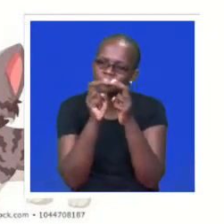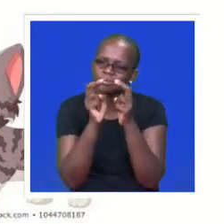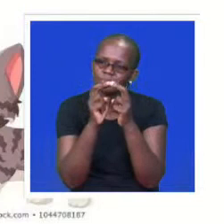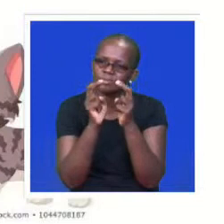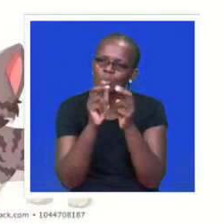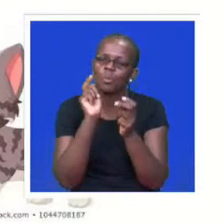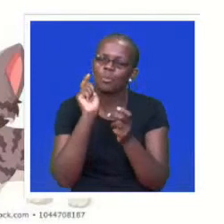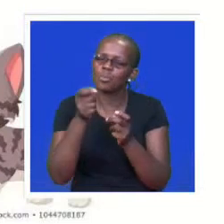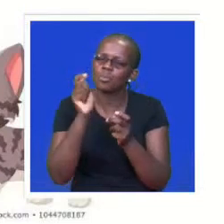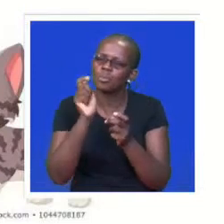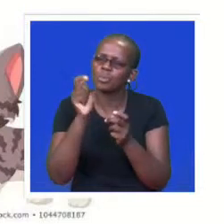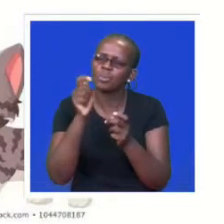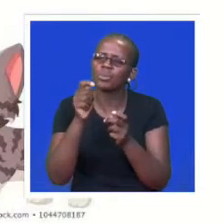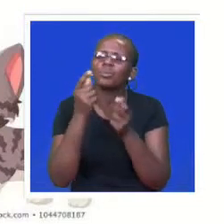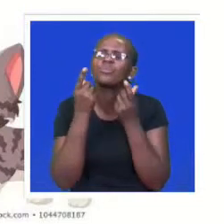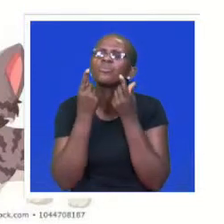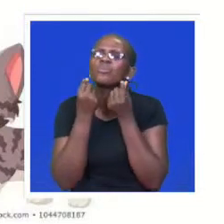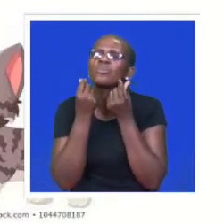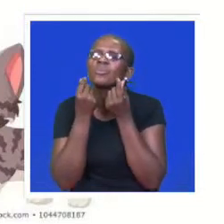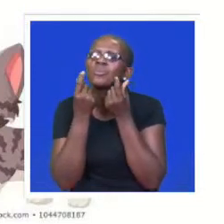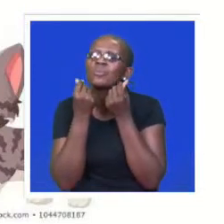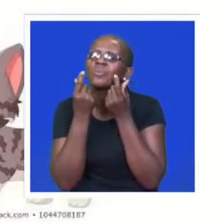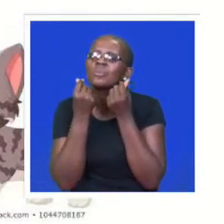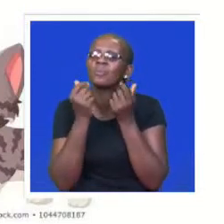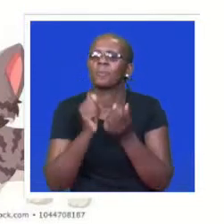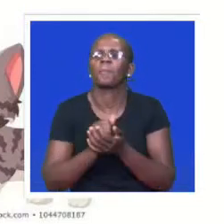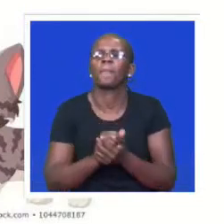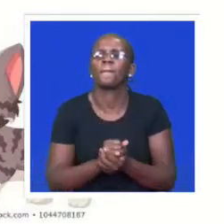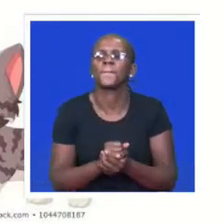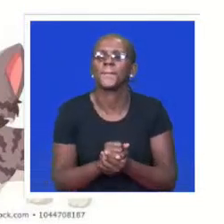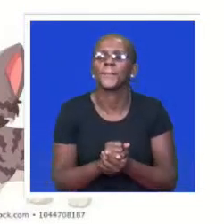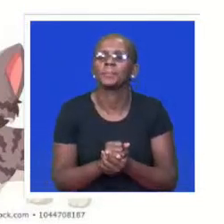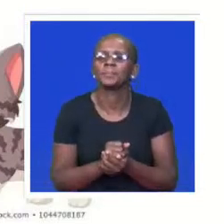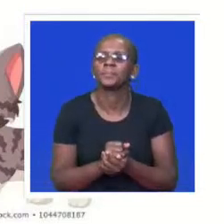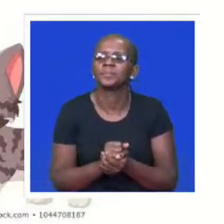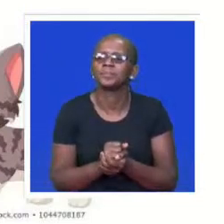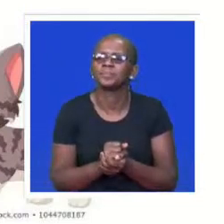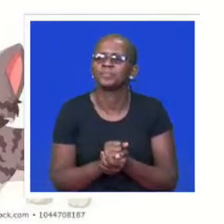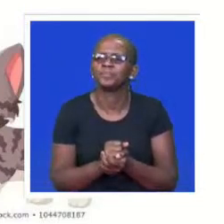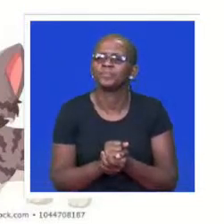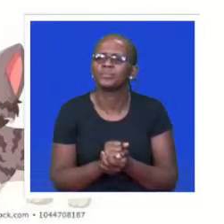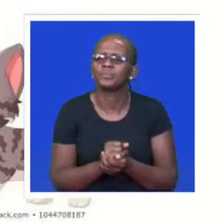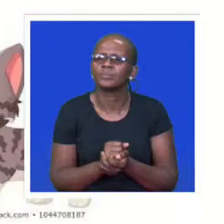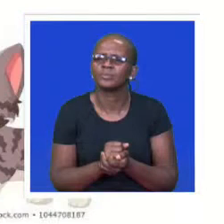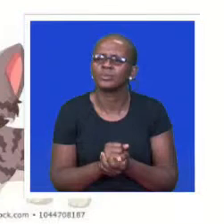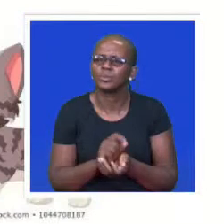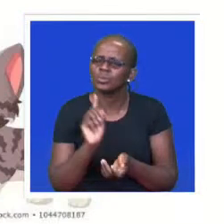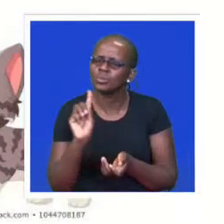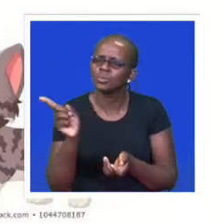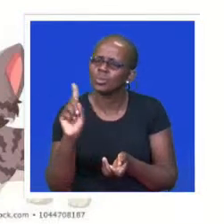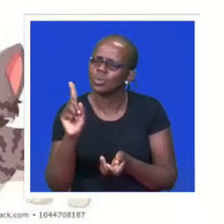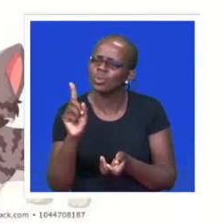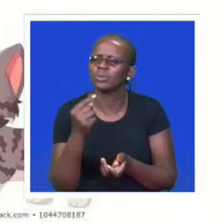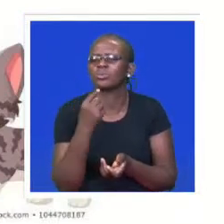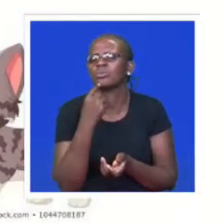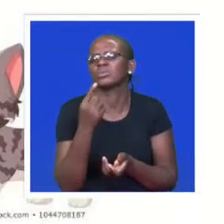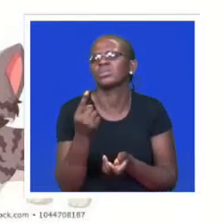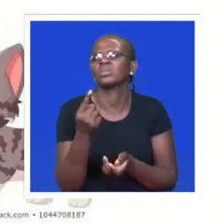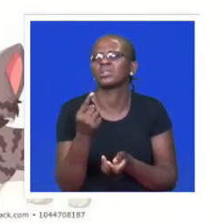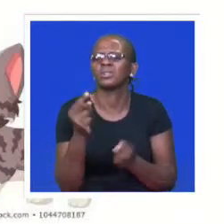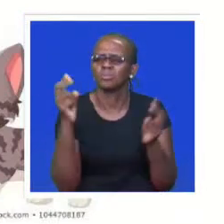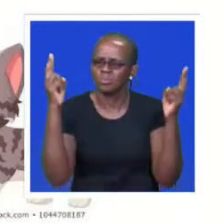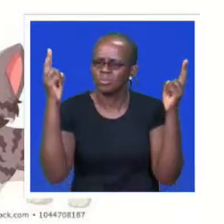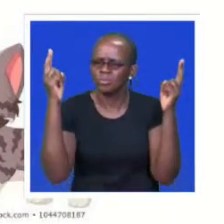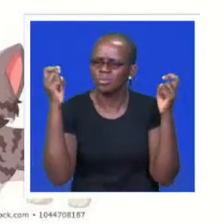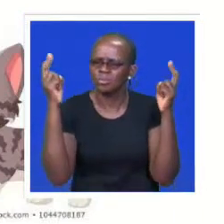Bells the Cat. Good. What can you say about this title here? What can you predict? What can you